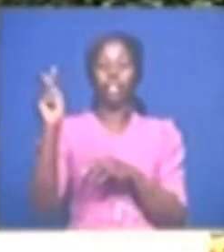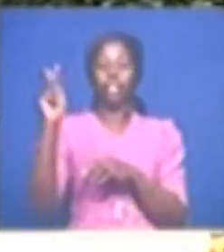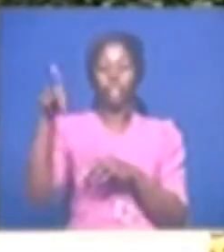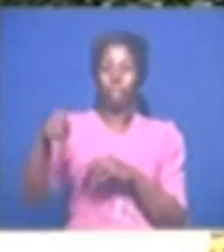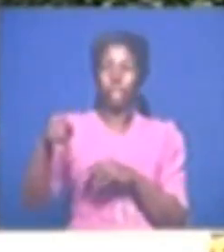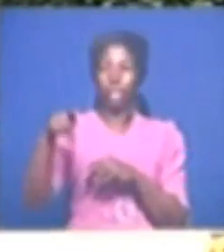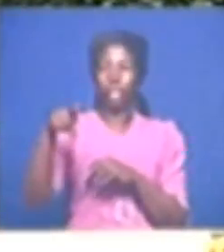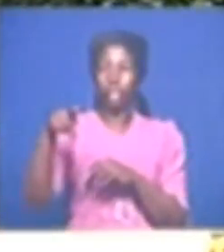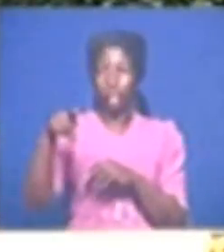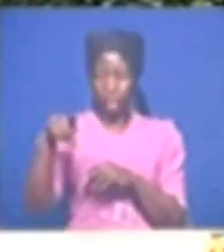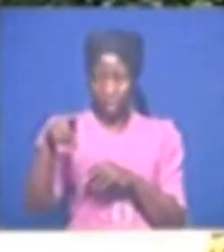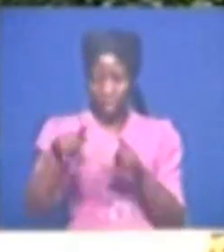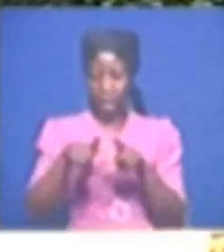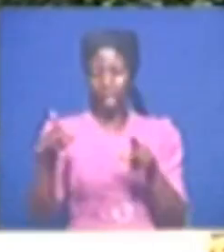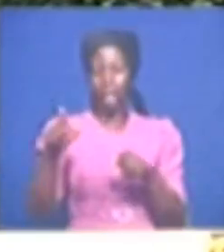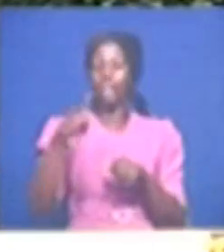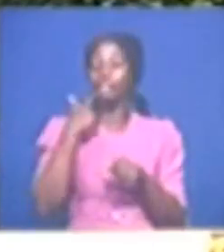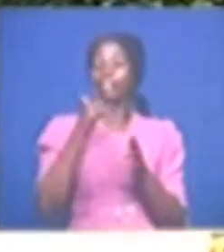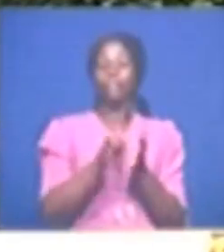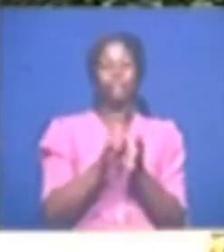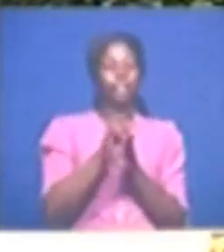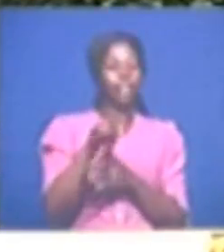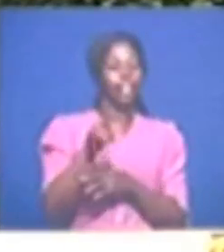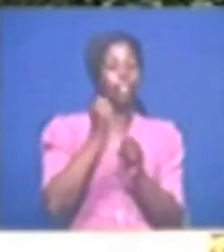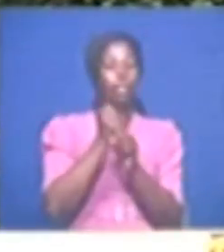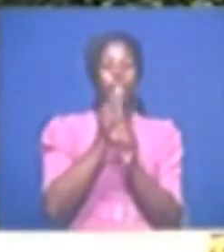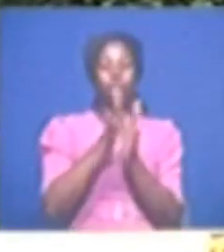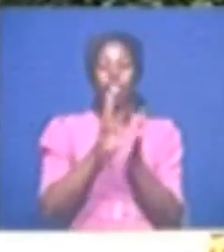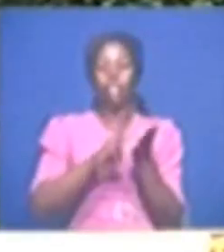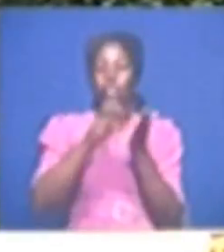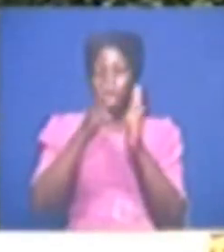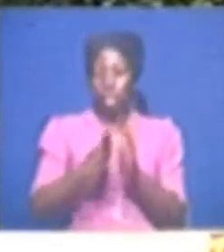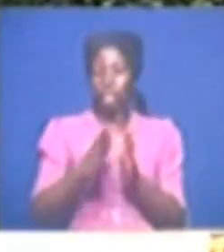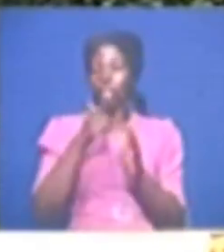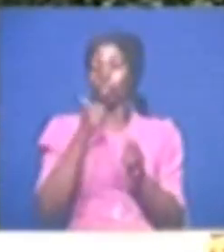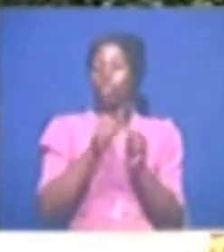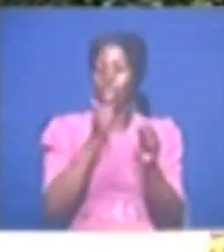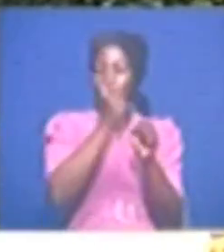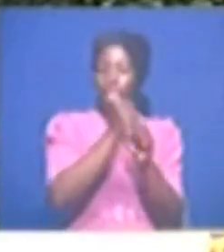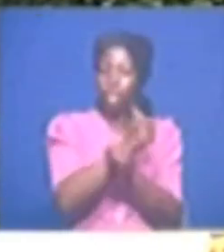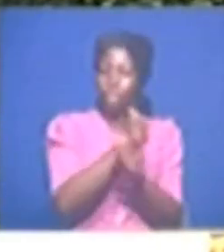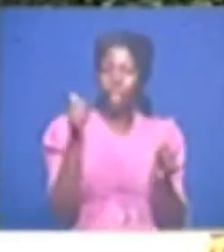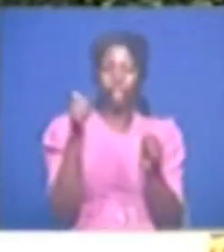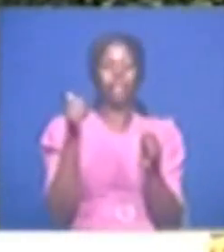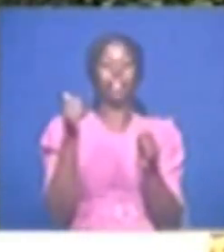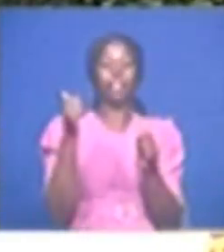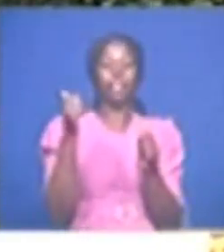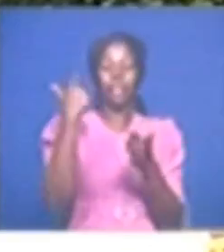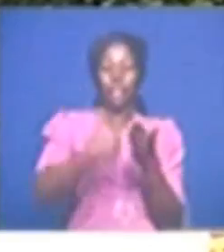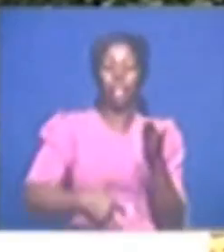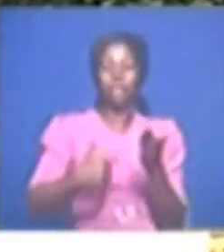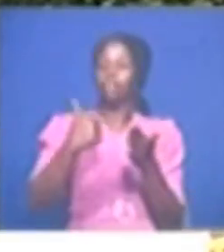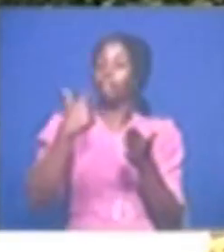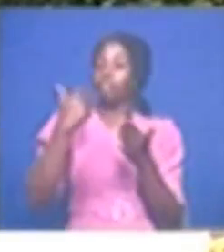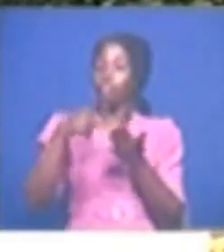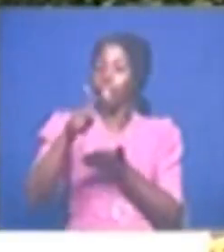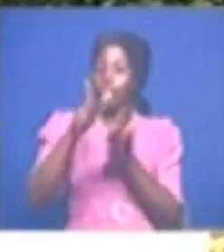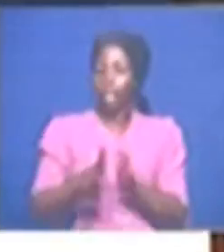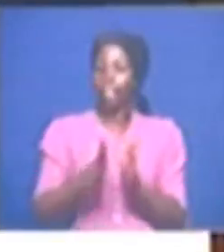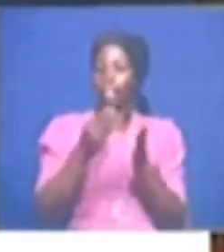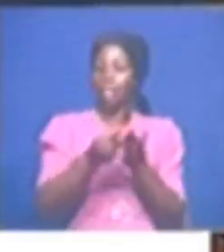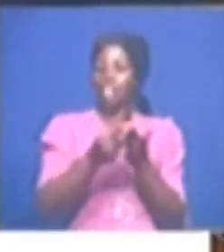is adamant that its deals and contracts were done above board and that no taxpayers' money were lost in the